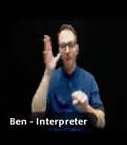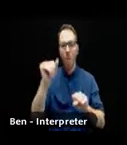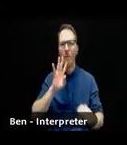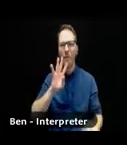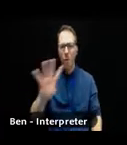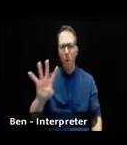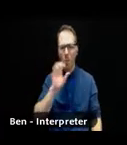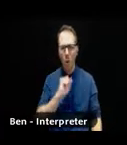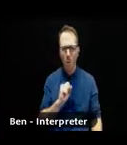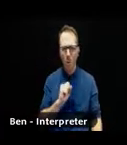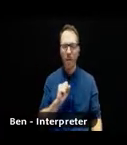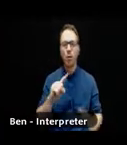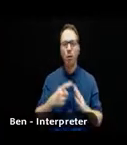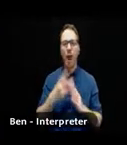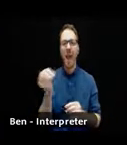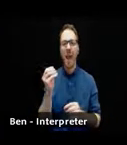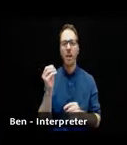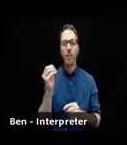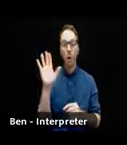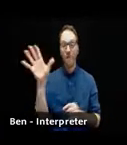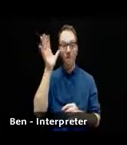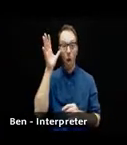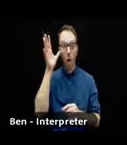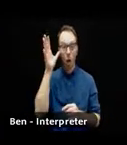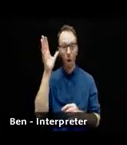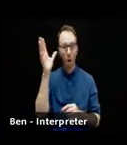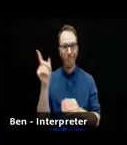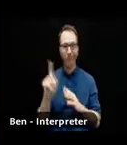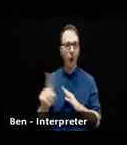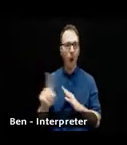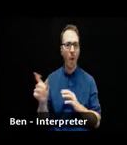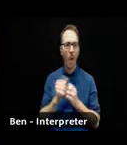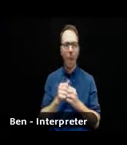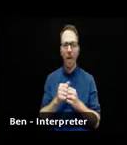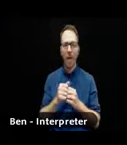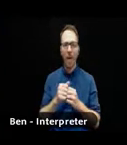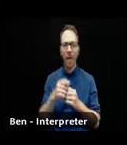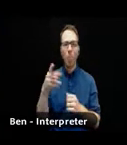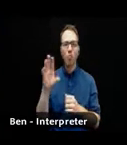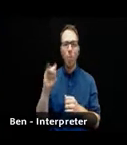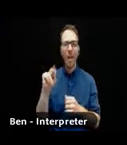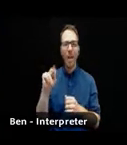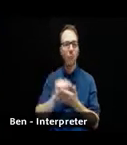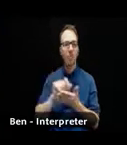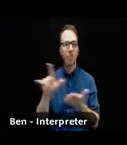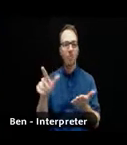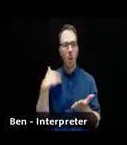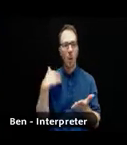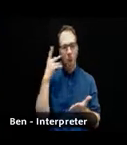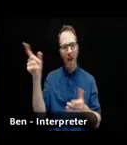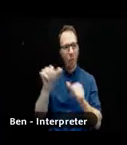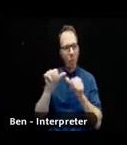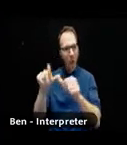And, you know, her father got away with, you know, basically probation. And we know that he went on to do future sexual harm, right?